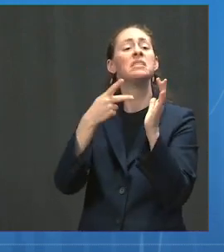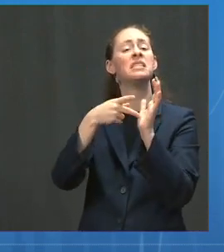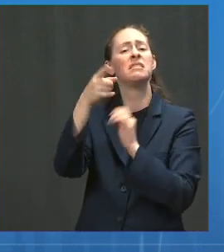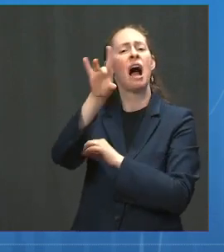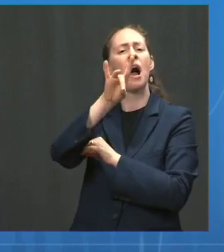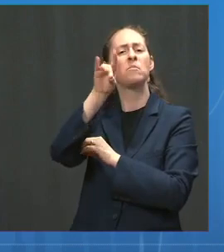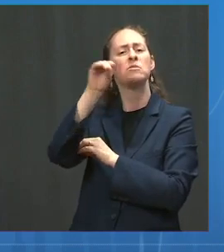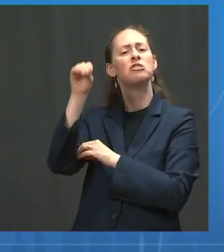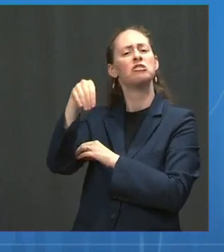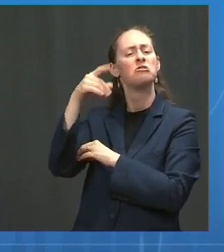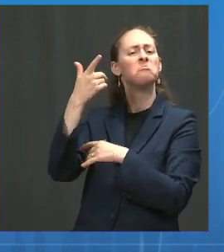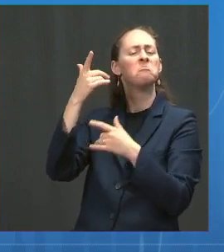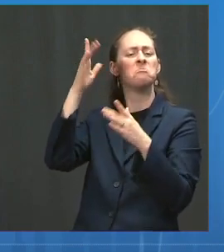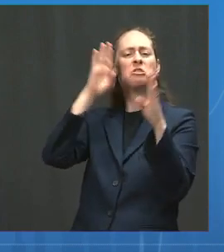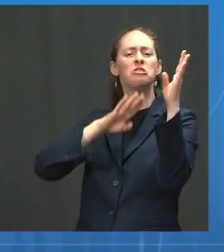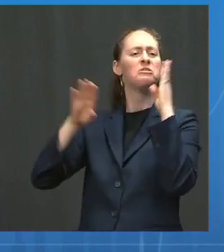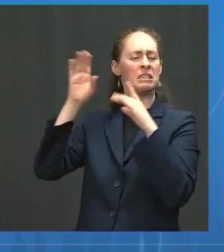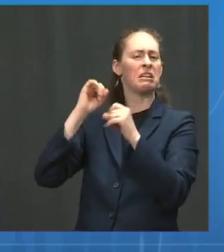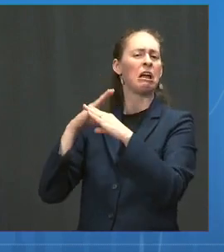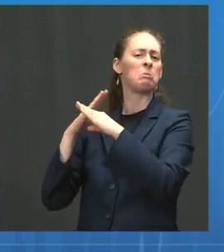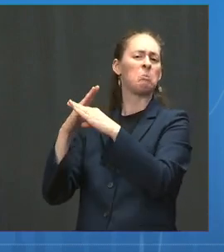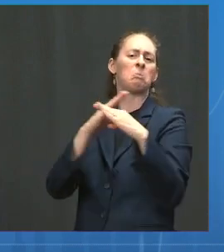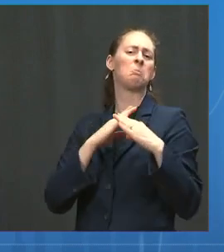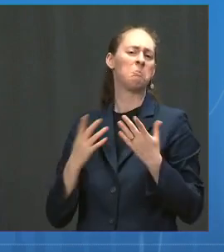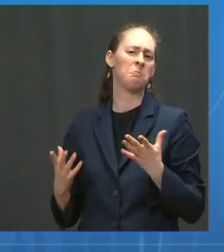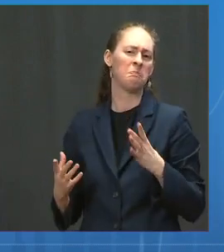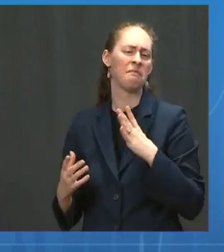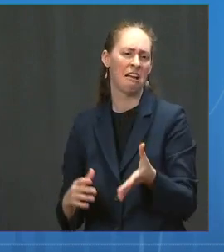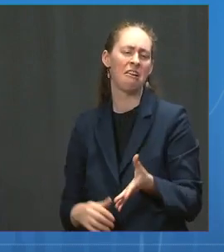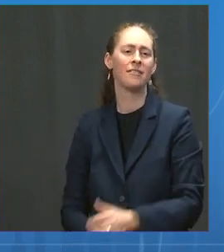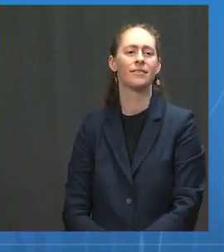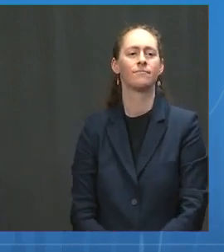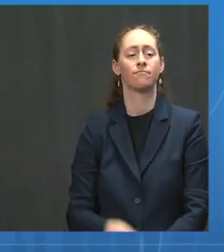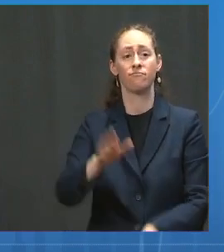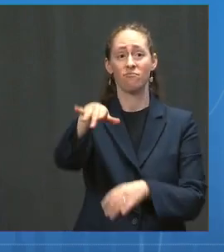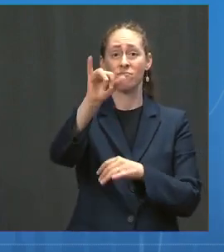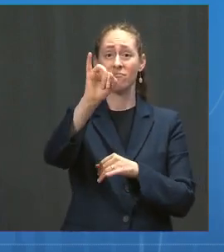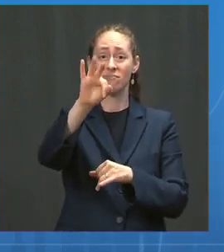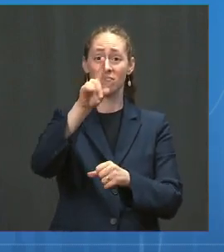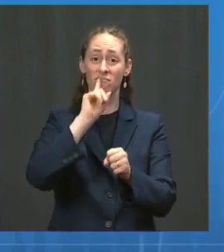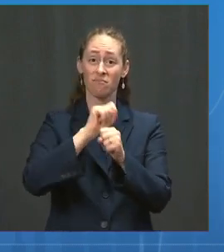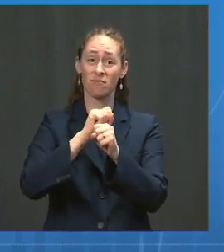the rule. And when they do happen, the vast majority are mild or asymptomatic.